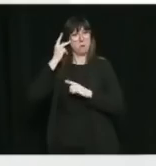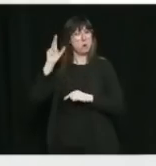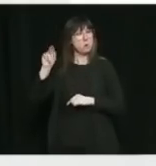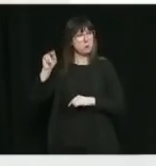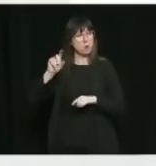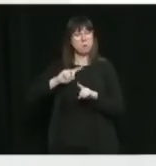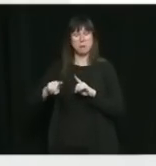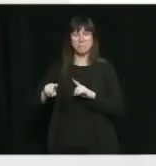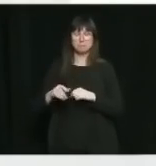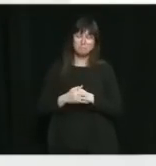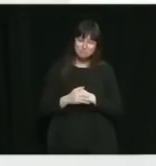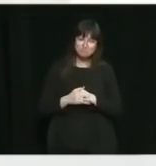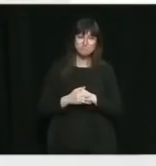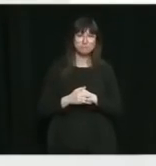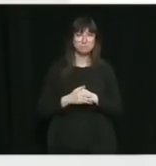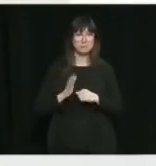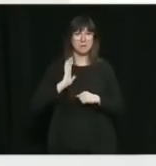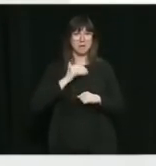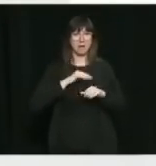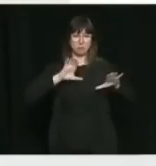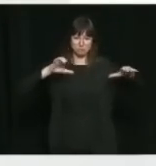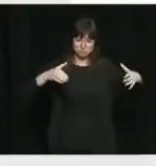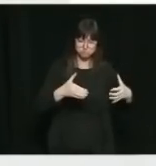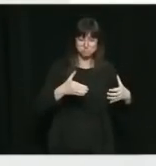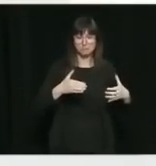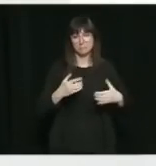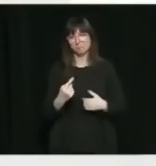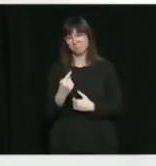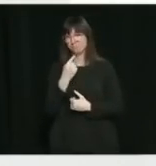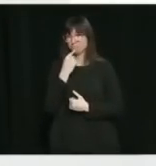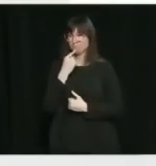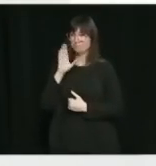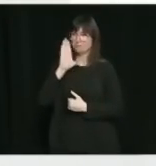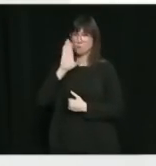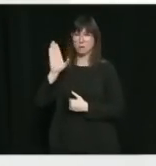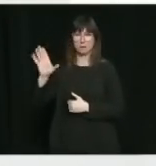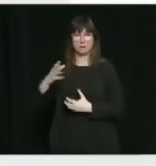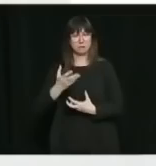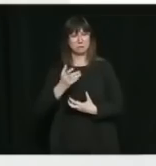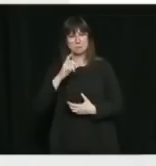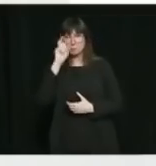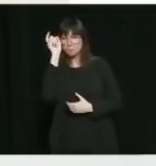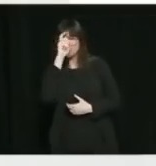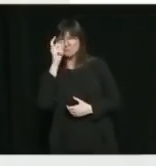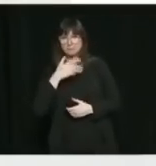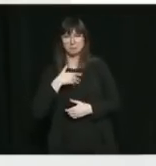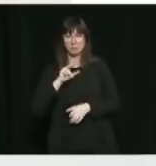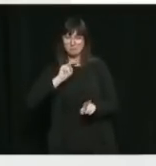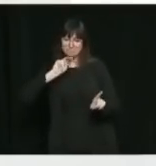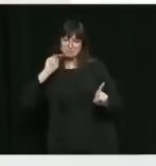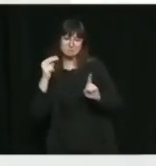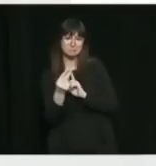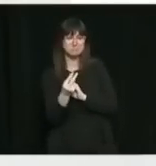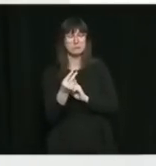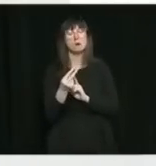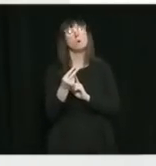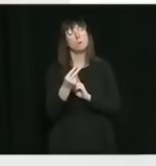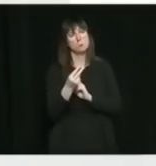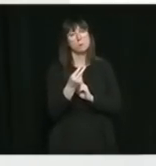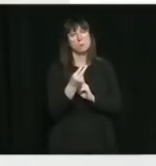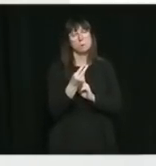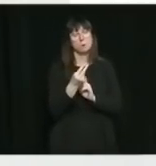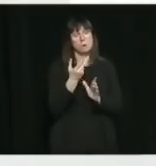But we will miss him around the cabinet table for all the insight, all the wisdom, and all the strength he brings.